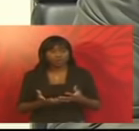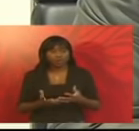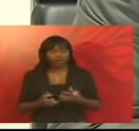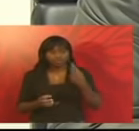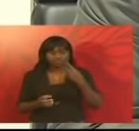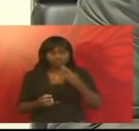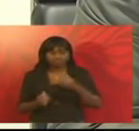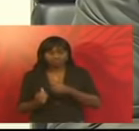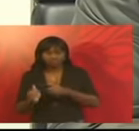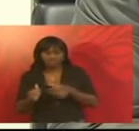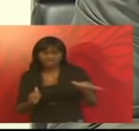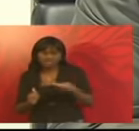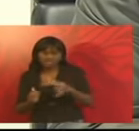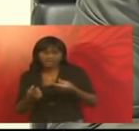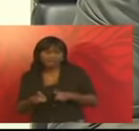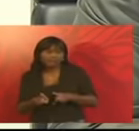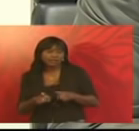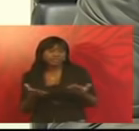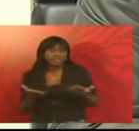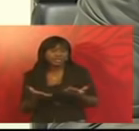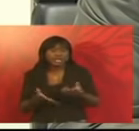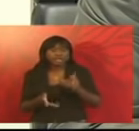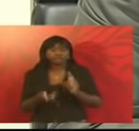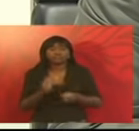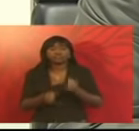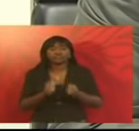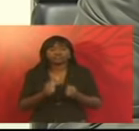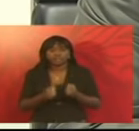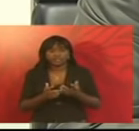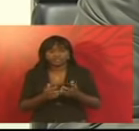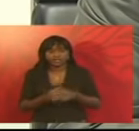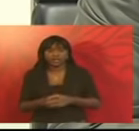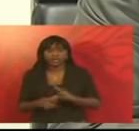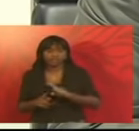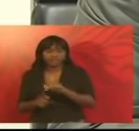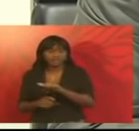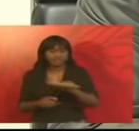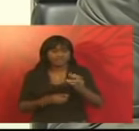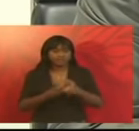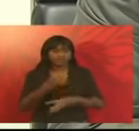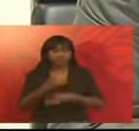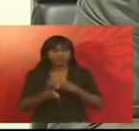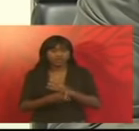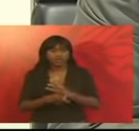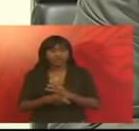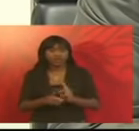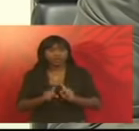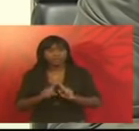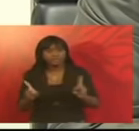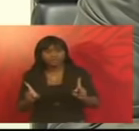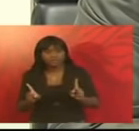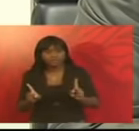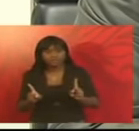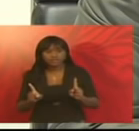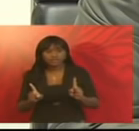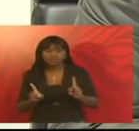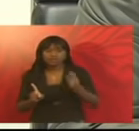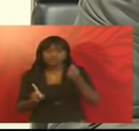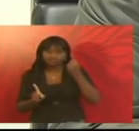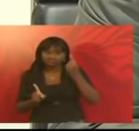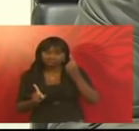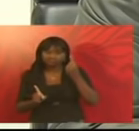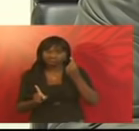what has been seen in larger trials in controlled settings across the globe. We have also noted that there is a tendency